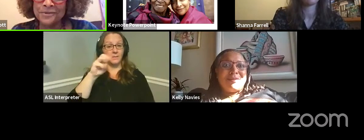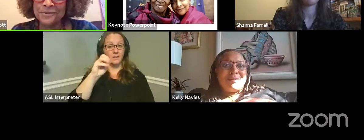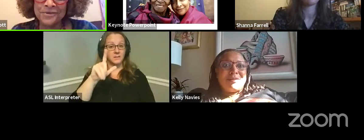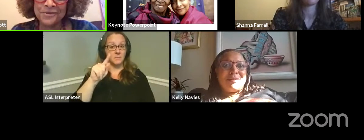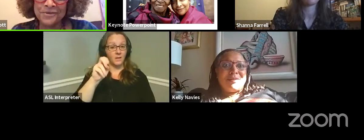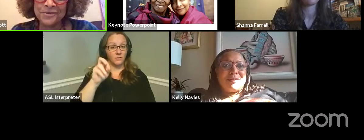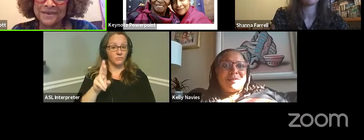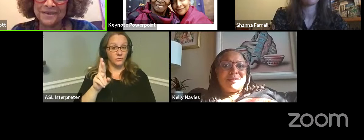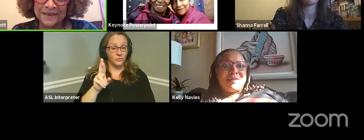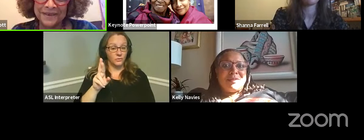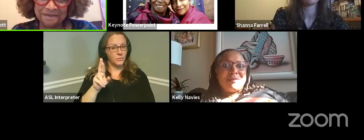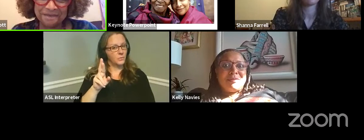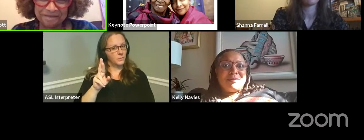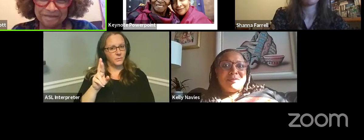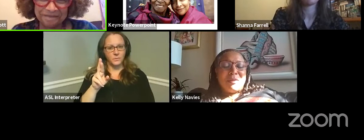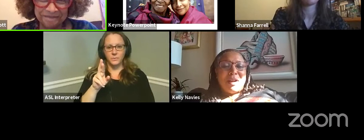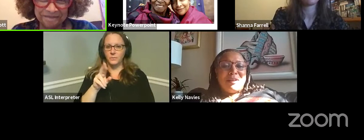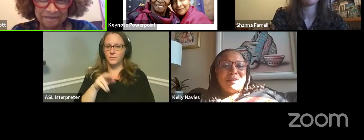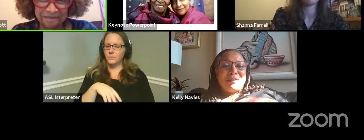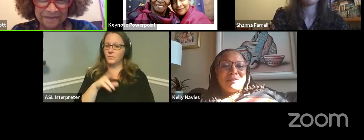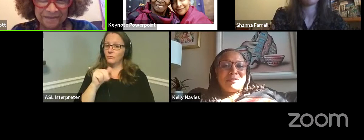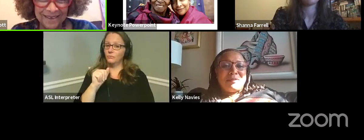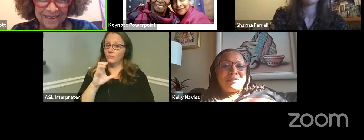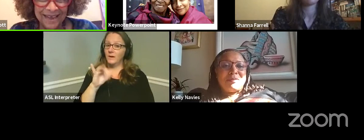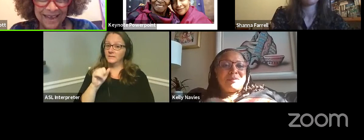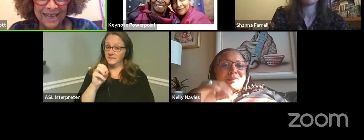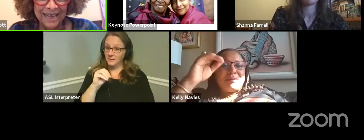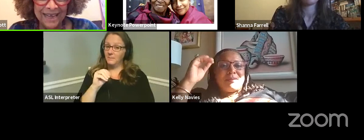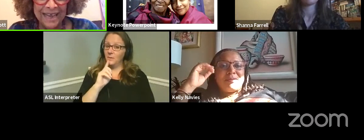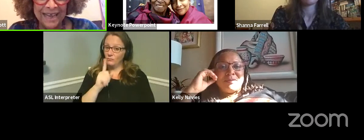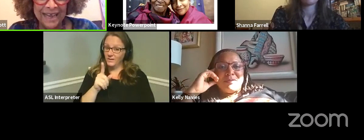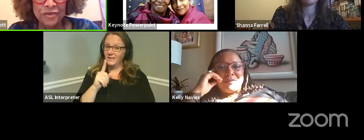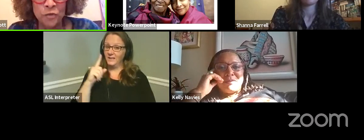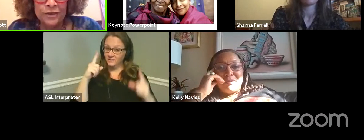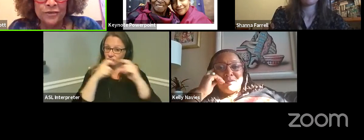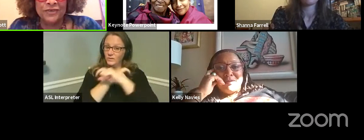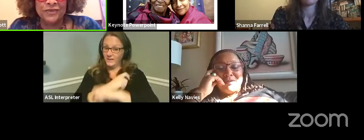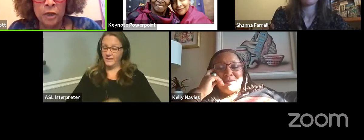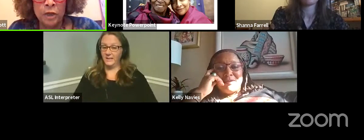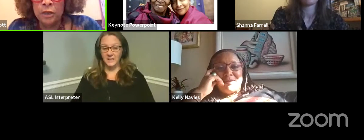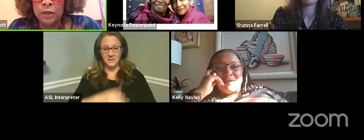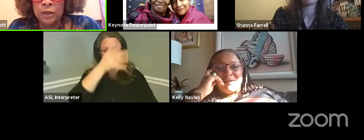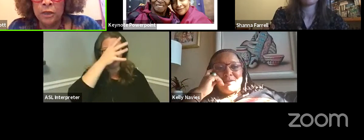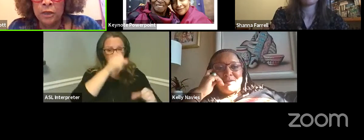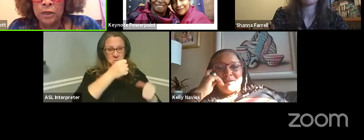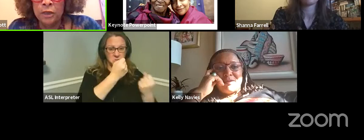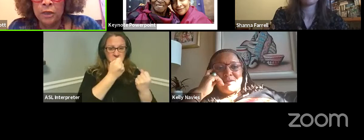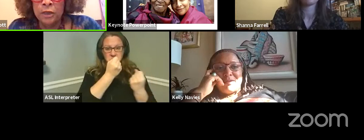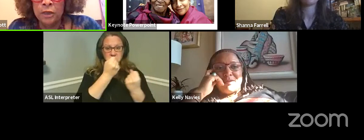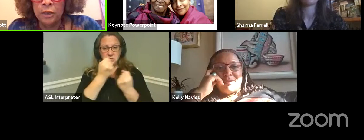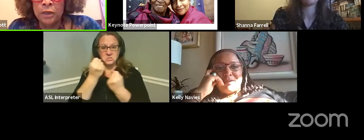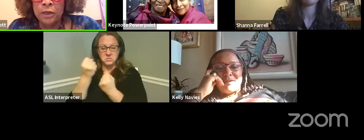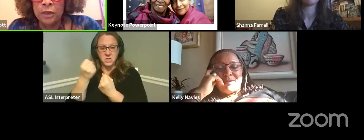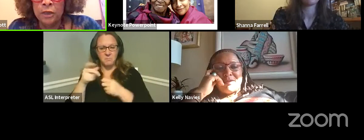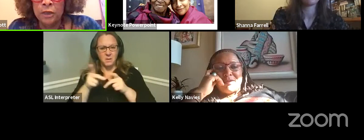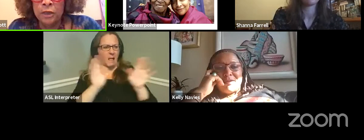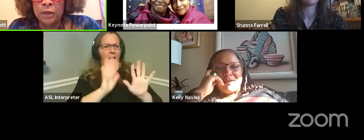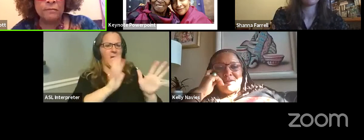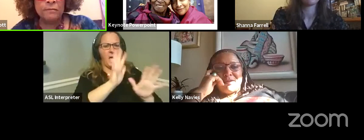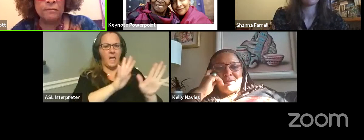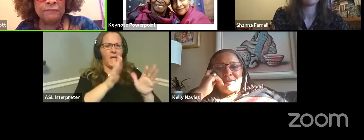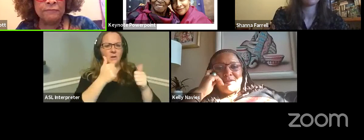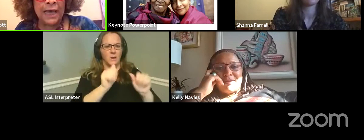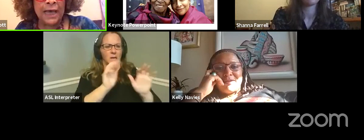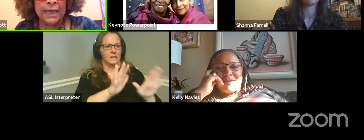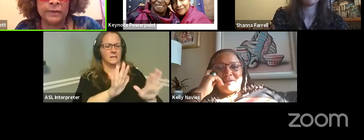a tricky thing. And as he's walking to the smelter, people are trying to bring him down. He just bats him